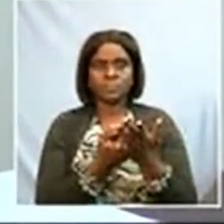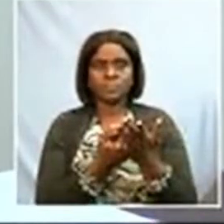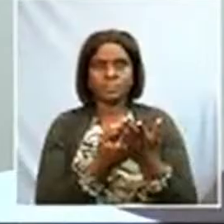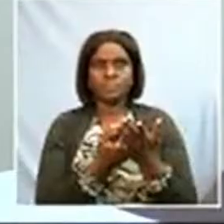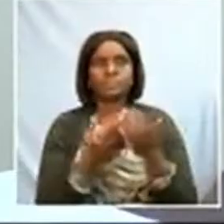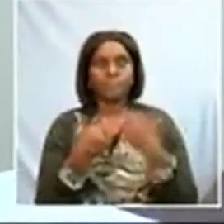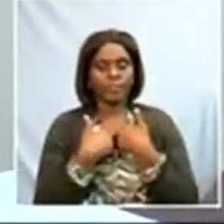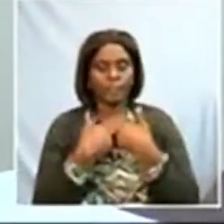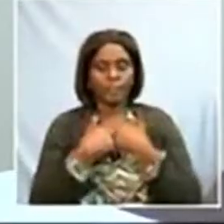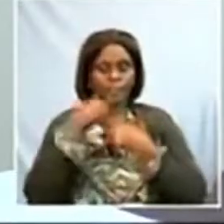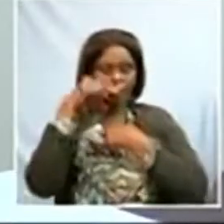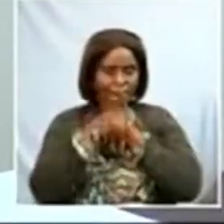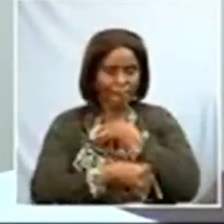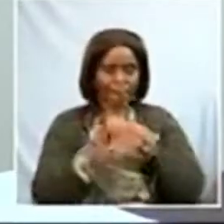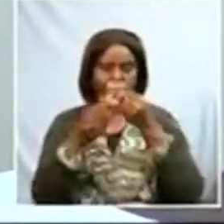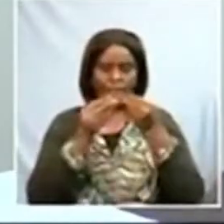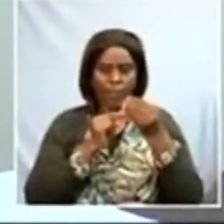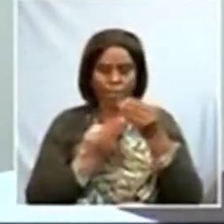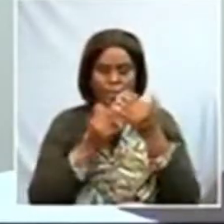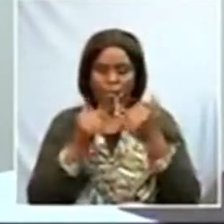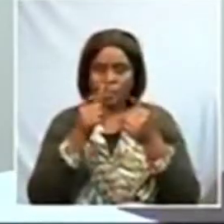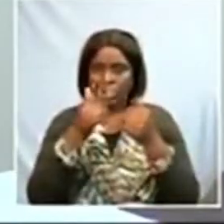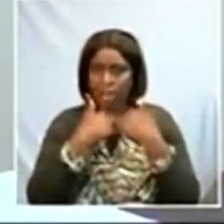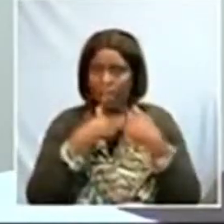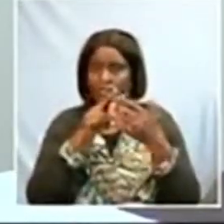do you have the details you are giving us now?